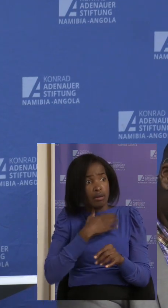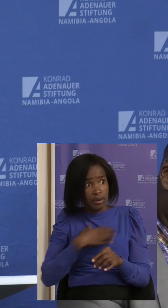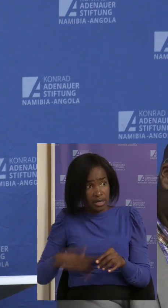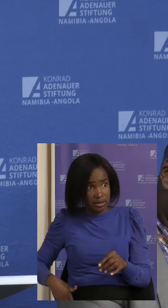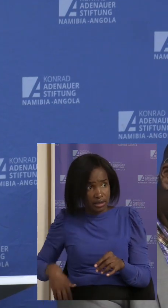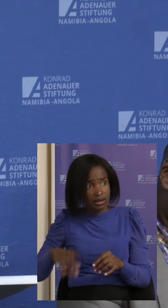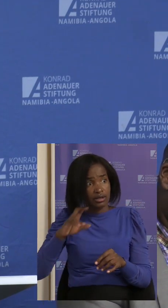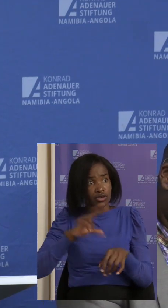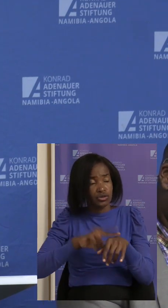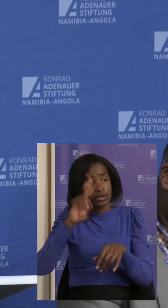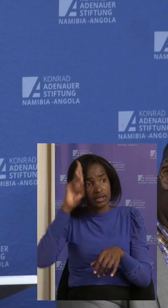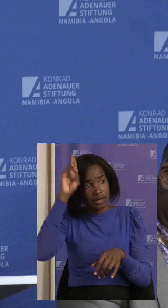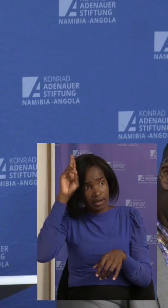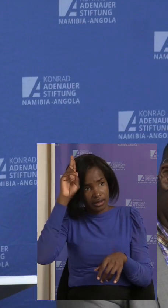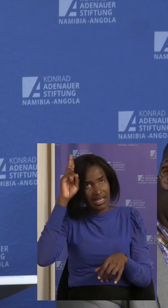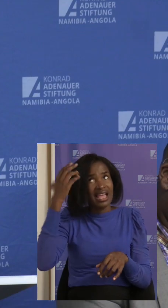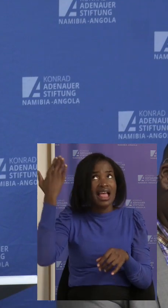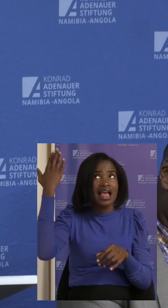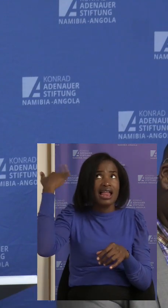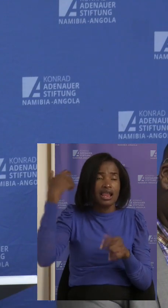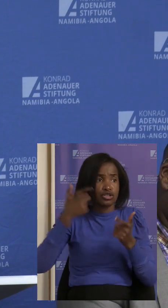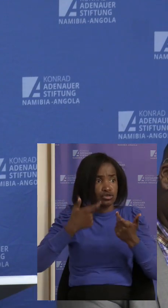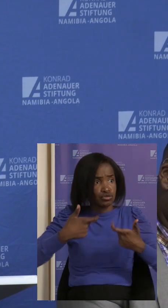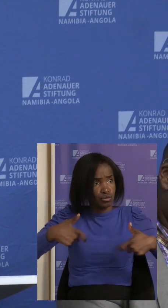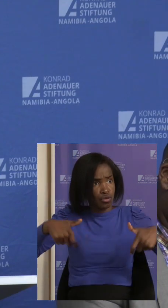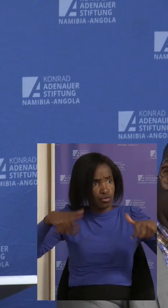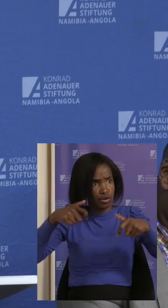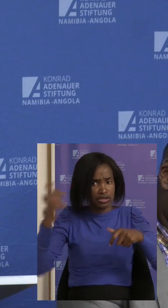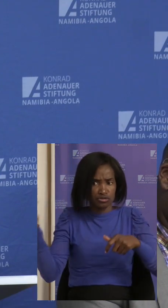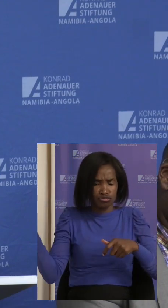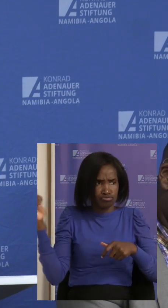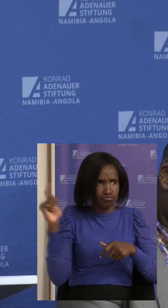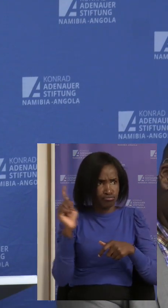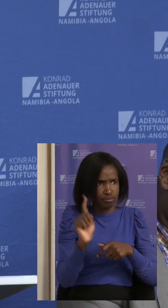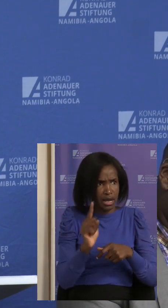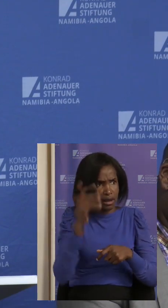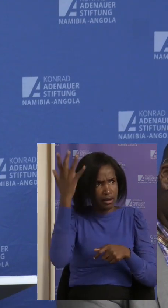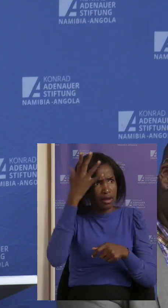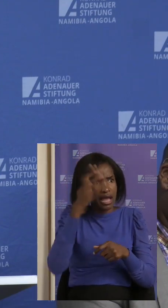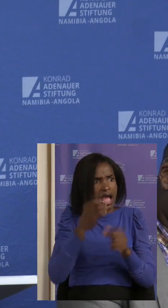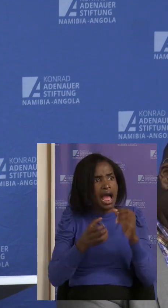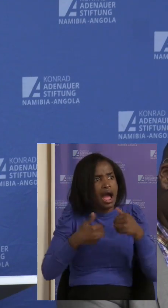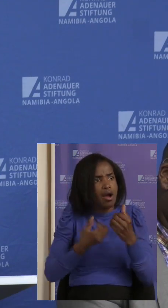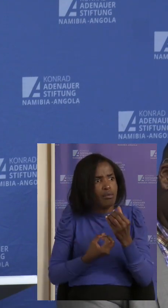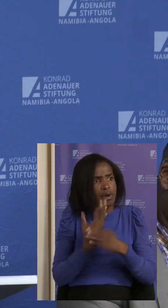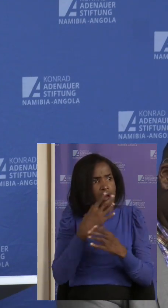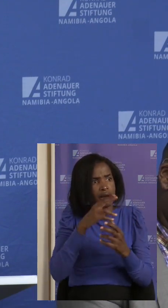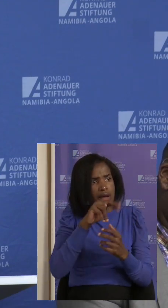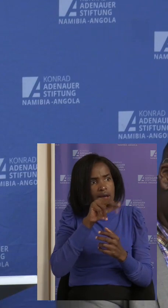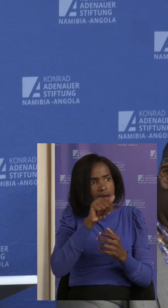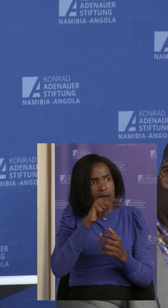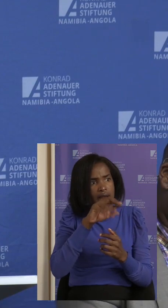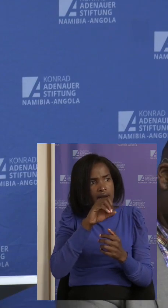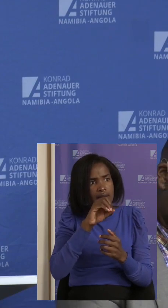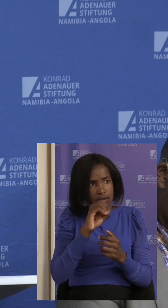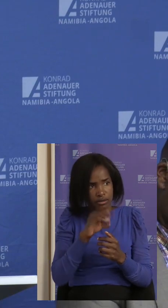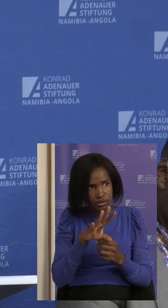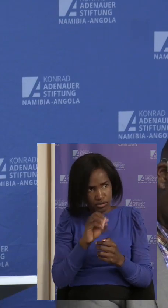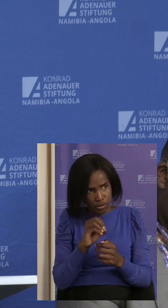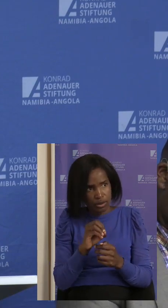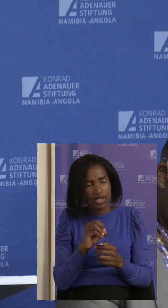Dr. Hage Geingob, at our last Congress, came and spoke about how NANSO was formed and how NANSO has witnessed